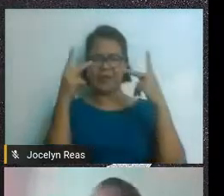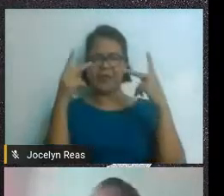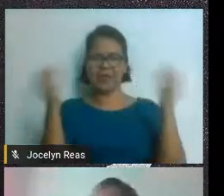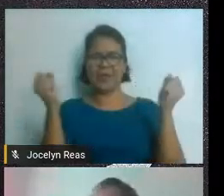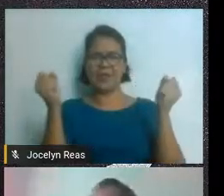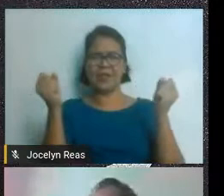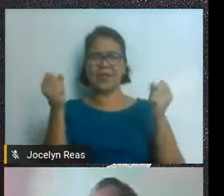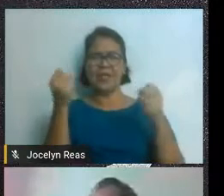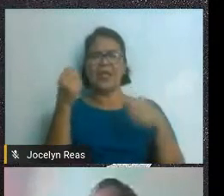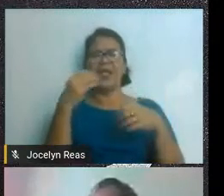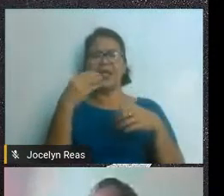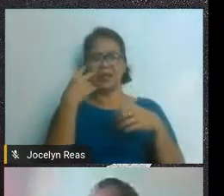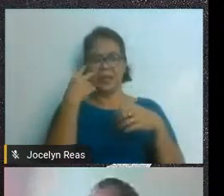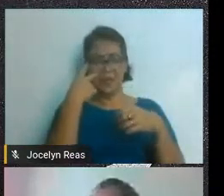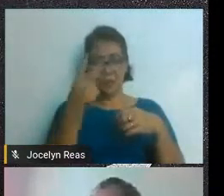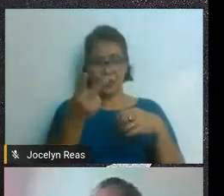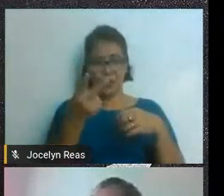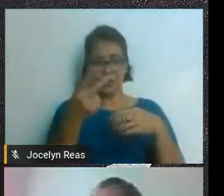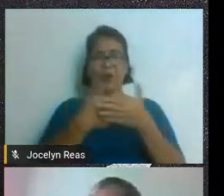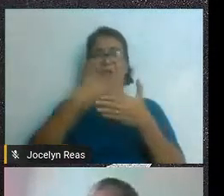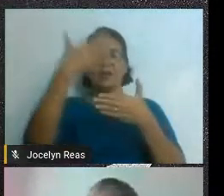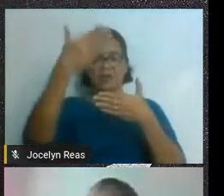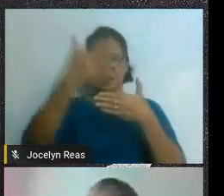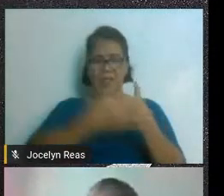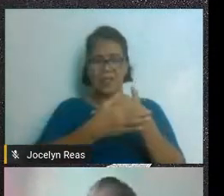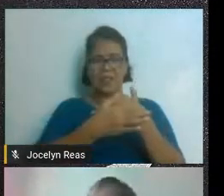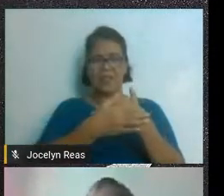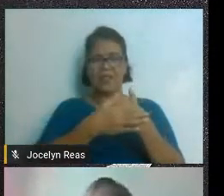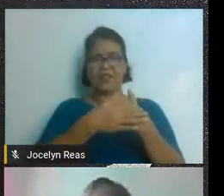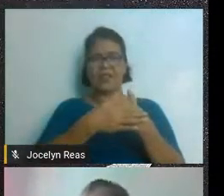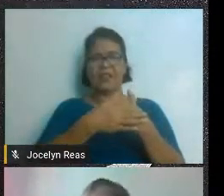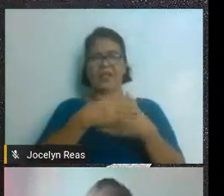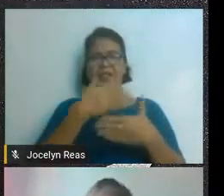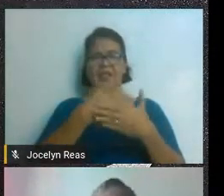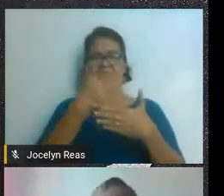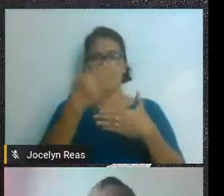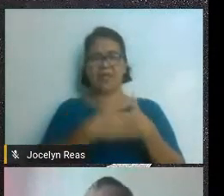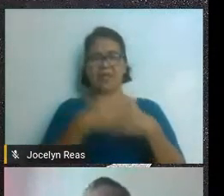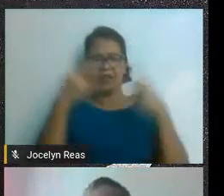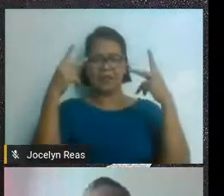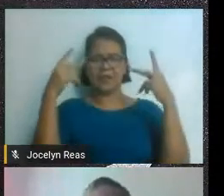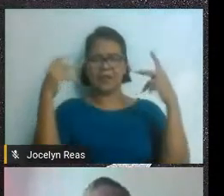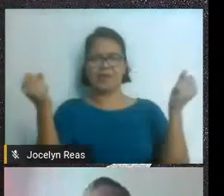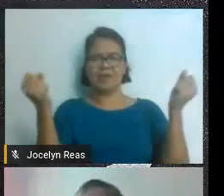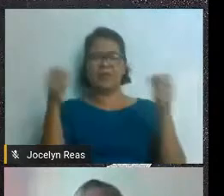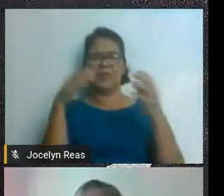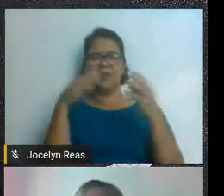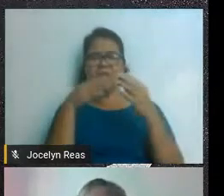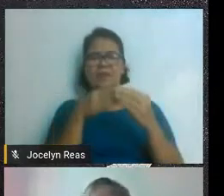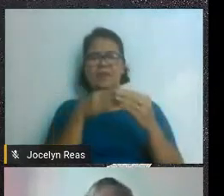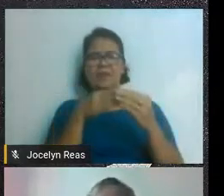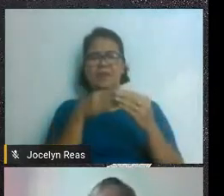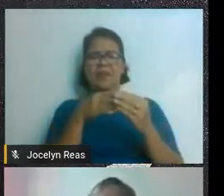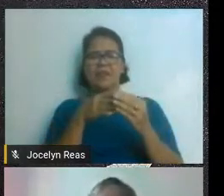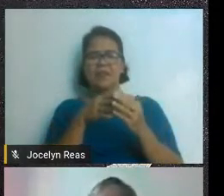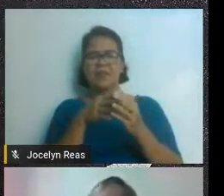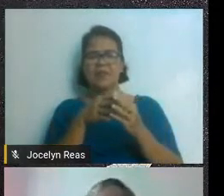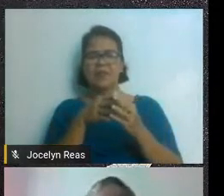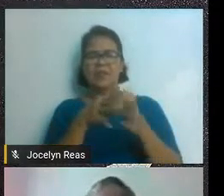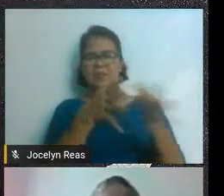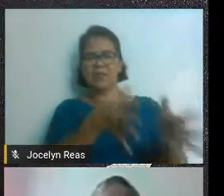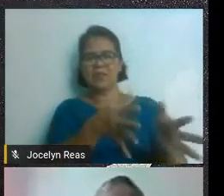principal when you leave the school, within that school. Develop, sabi ko niyan, at develop at least 2 people in your